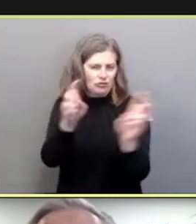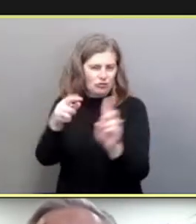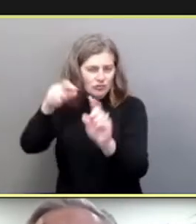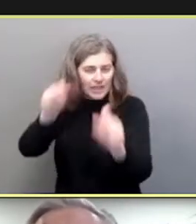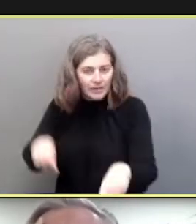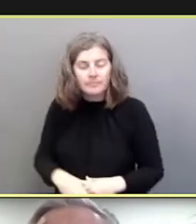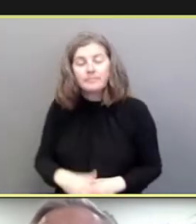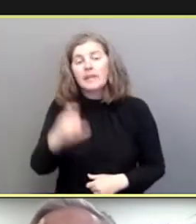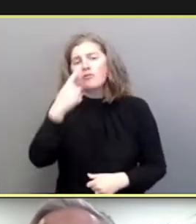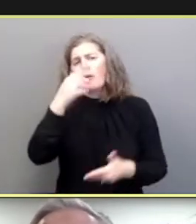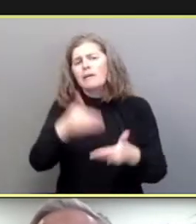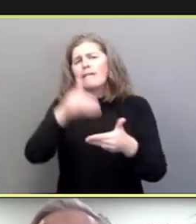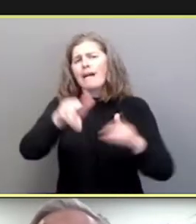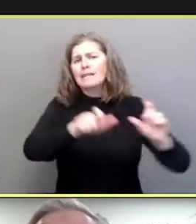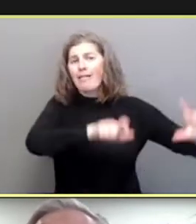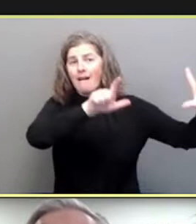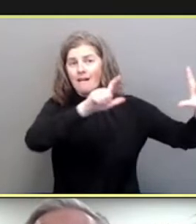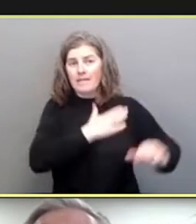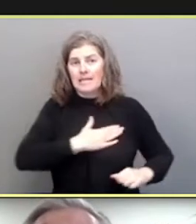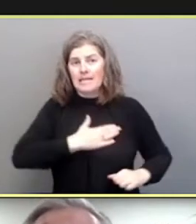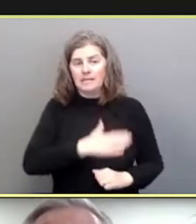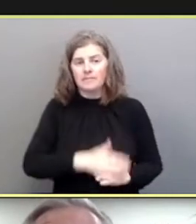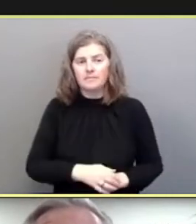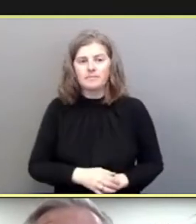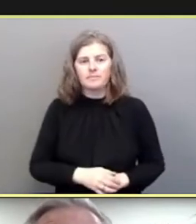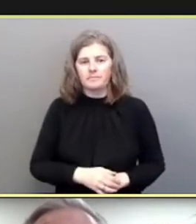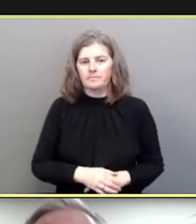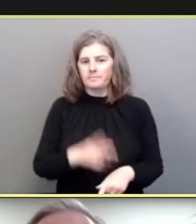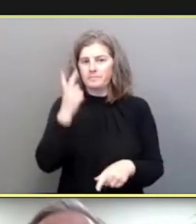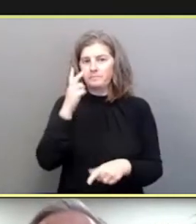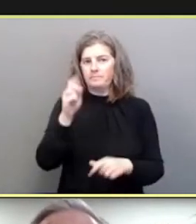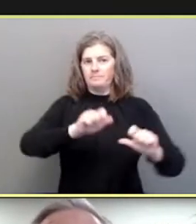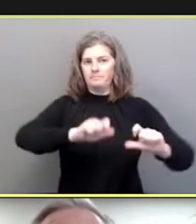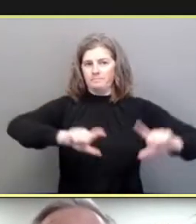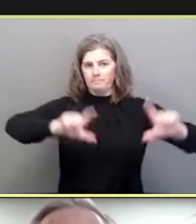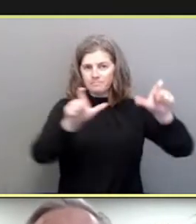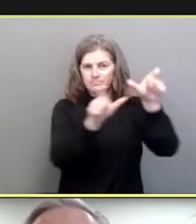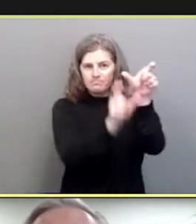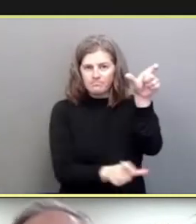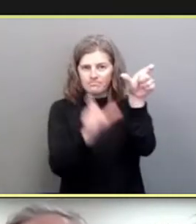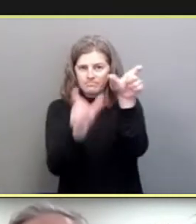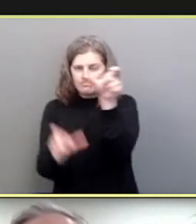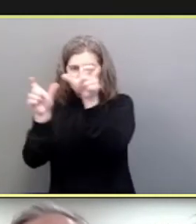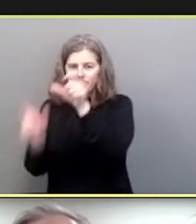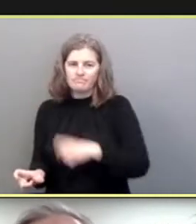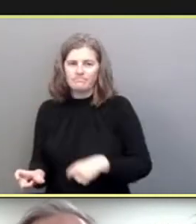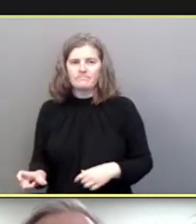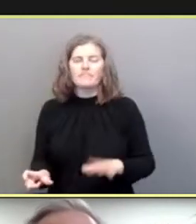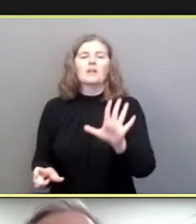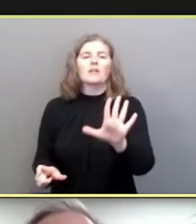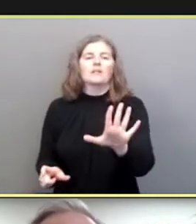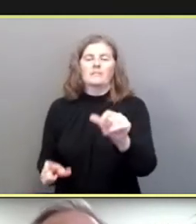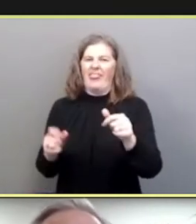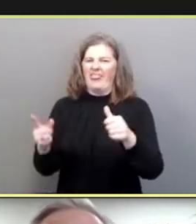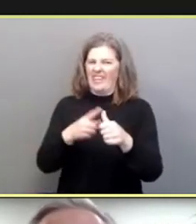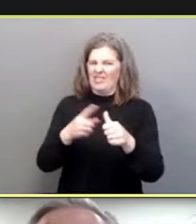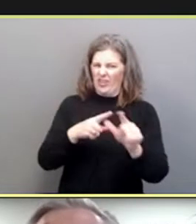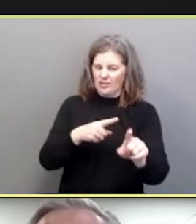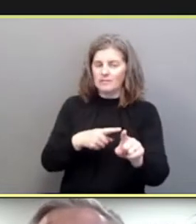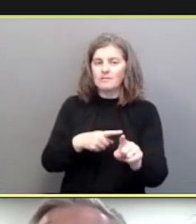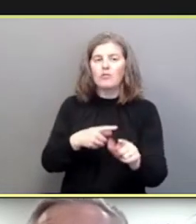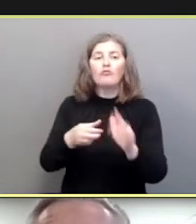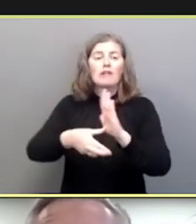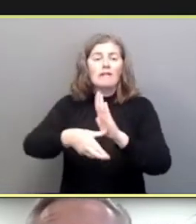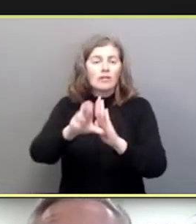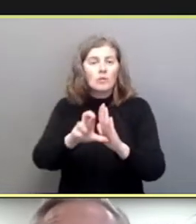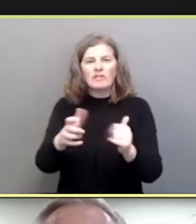go to the next slide, you're gonna really like, well, actually, let me do this slide first. Just a review, we showed